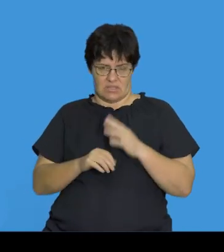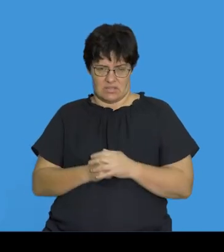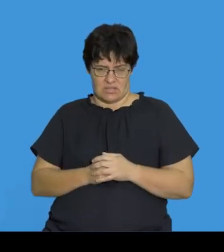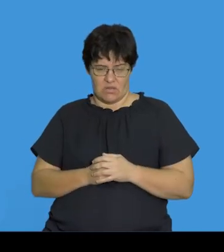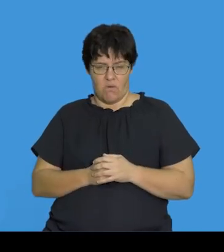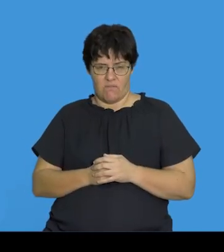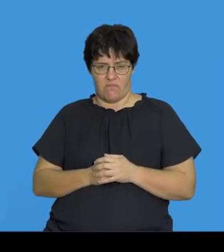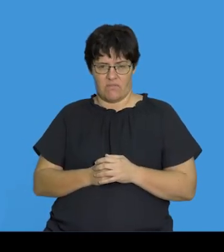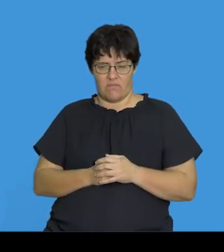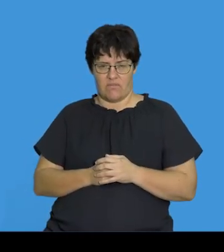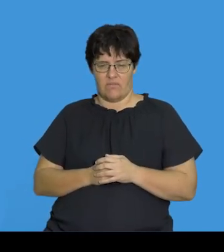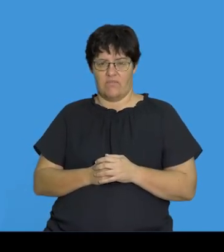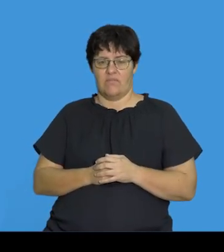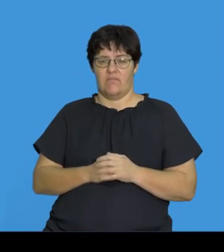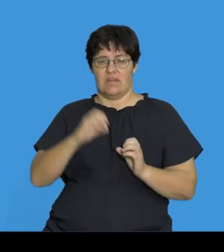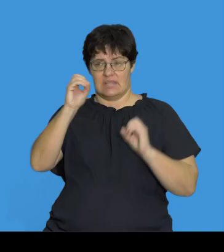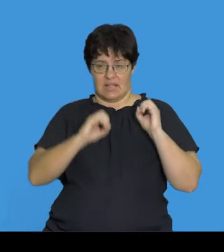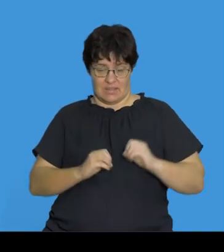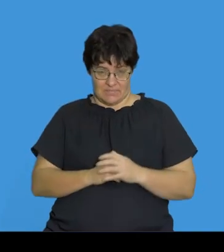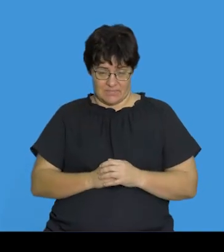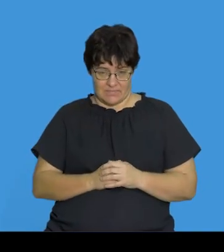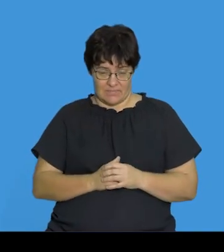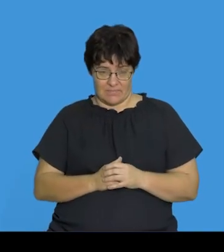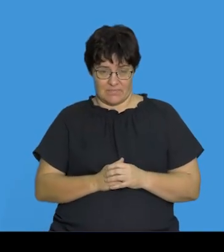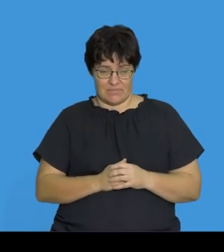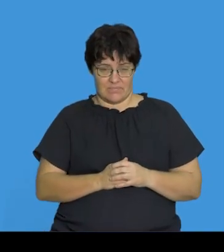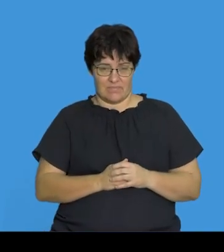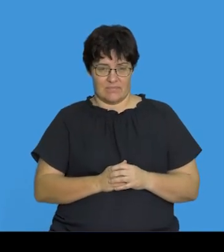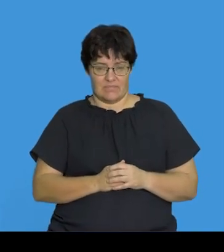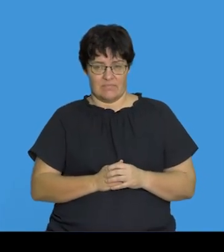characteristics of the cell. Interesting question.